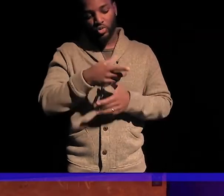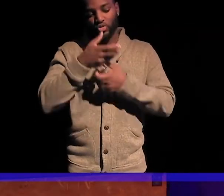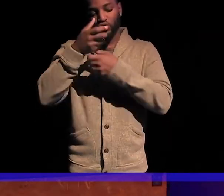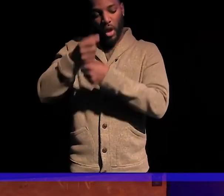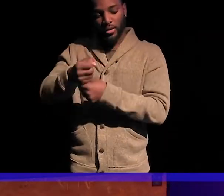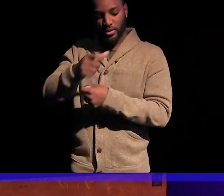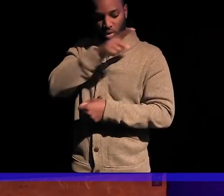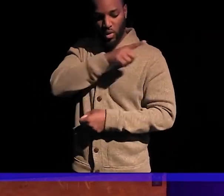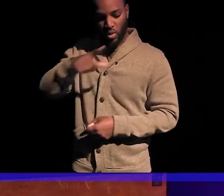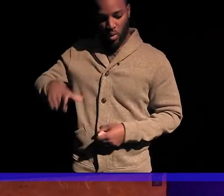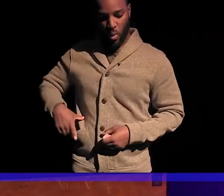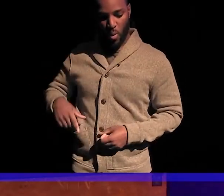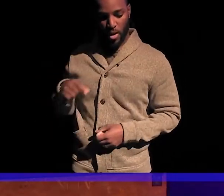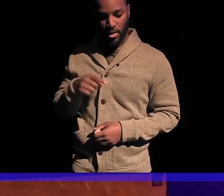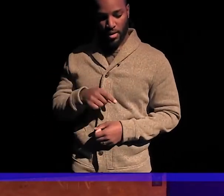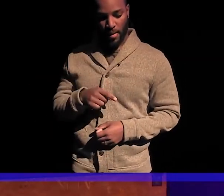Lord.